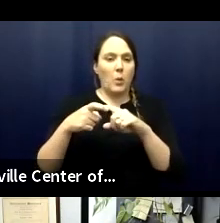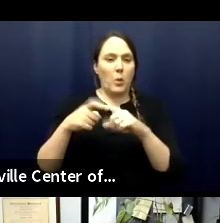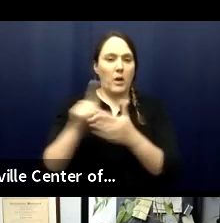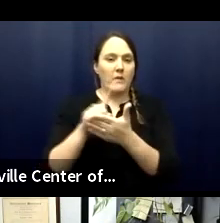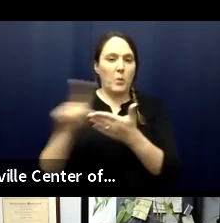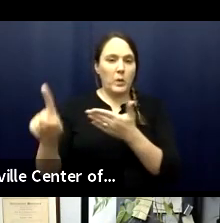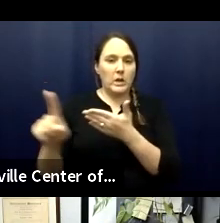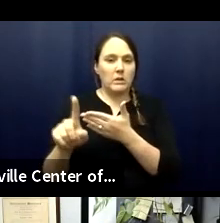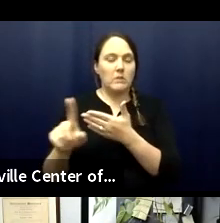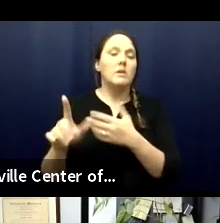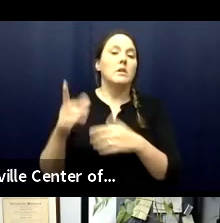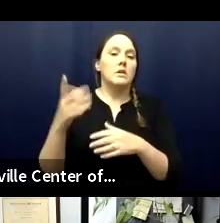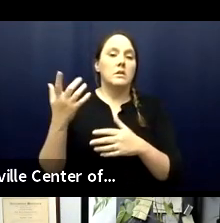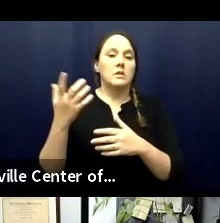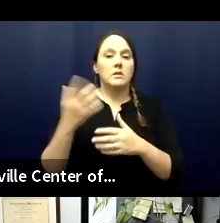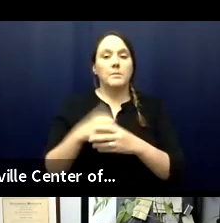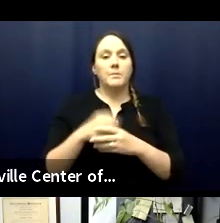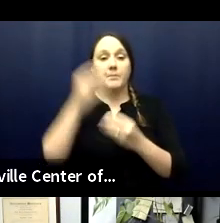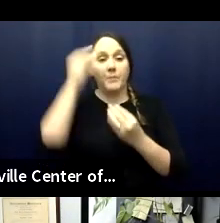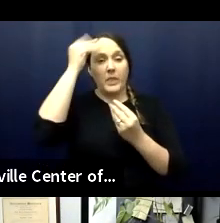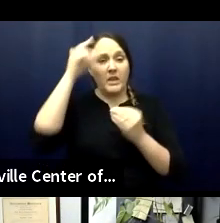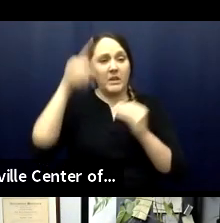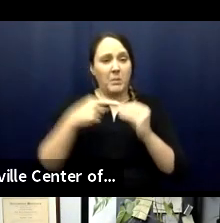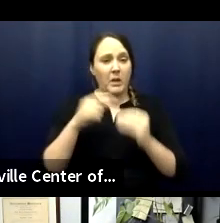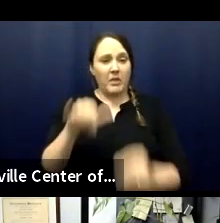tuned. Thoughts about that?